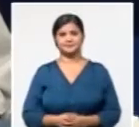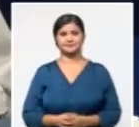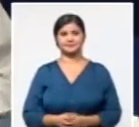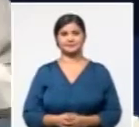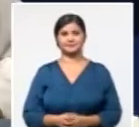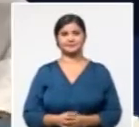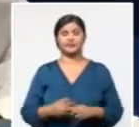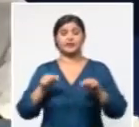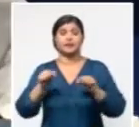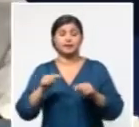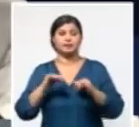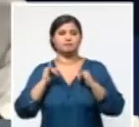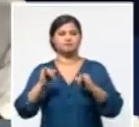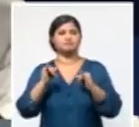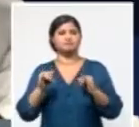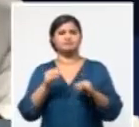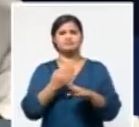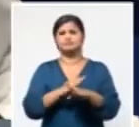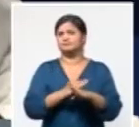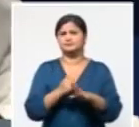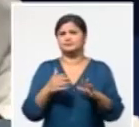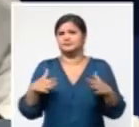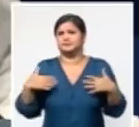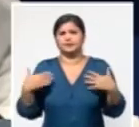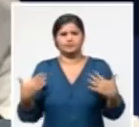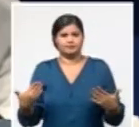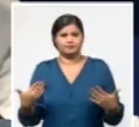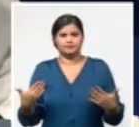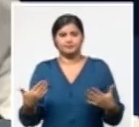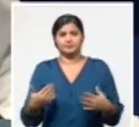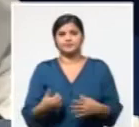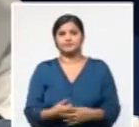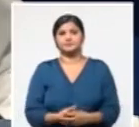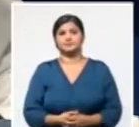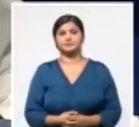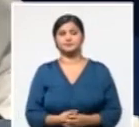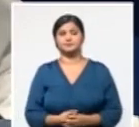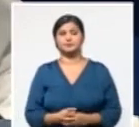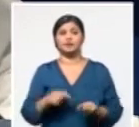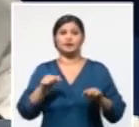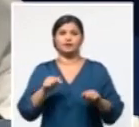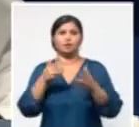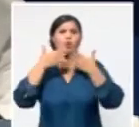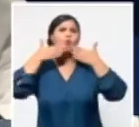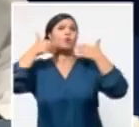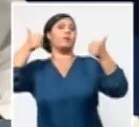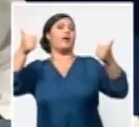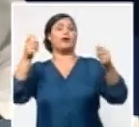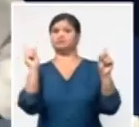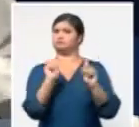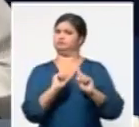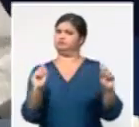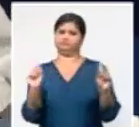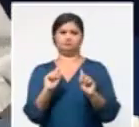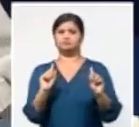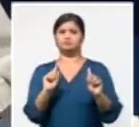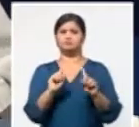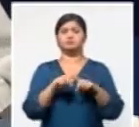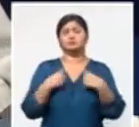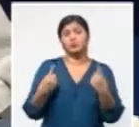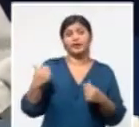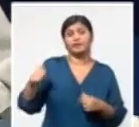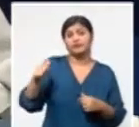Today, this is not a favorable indicator. It's not positive, since we had more confirmed